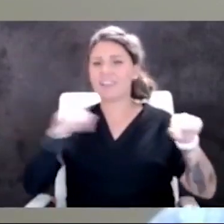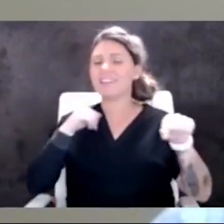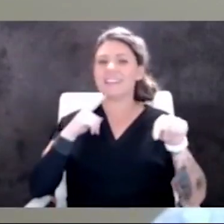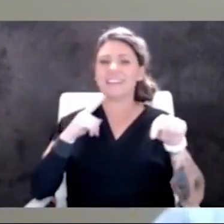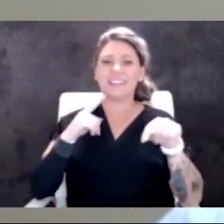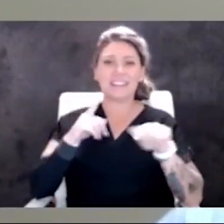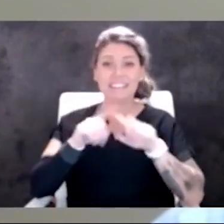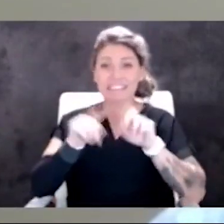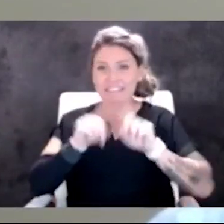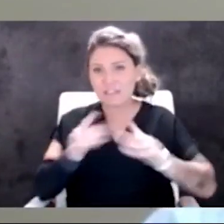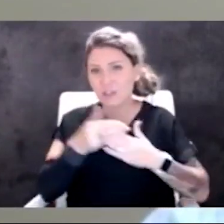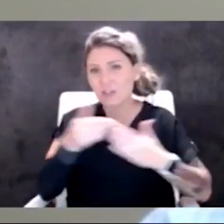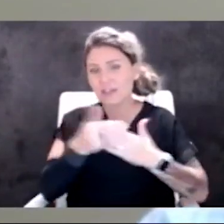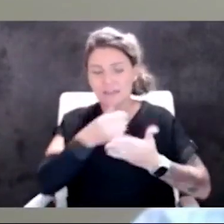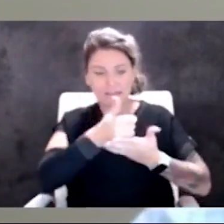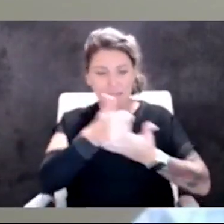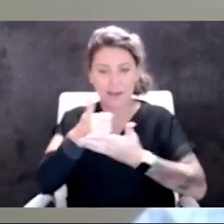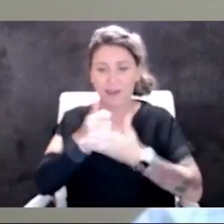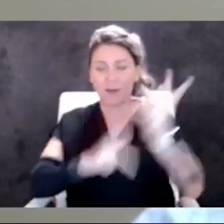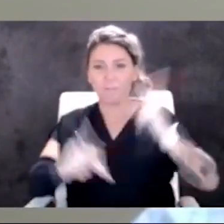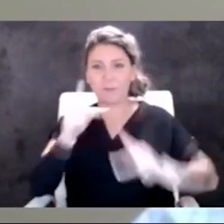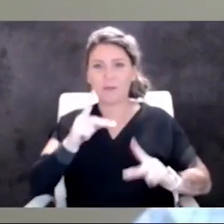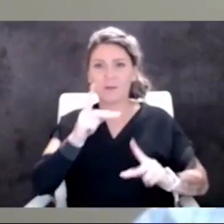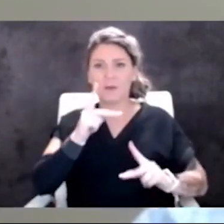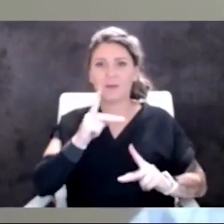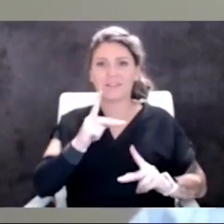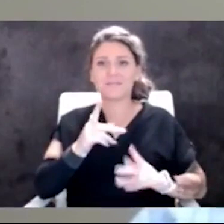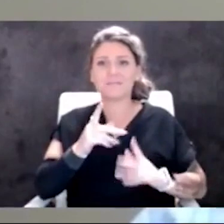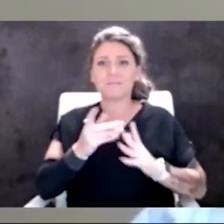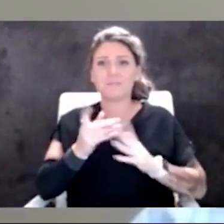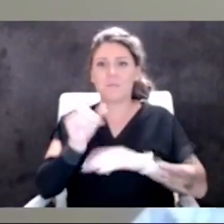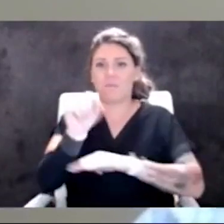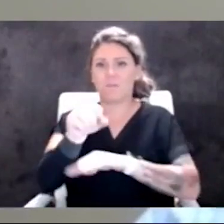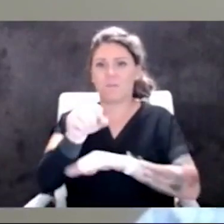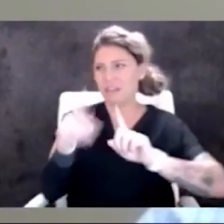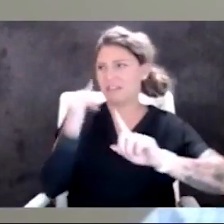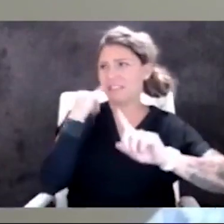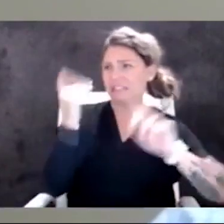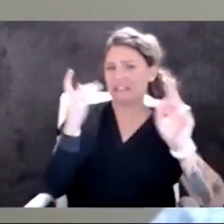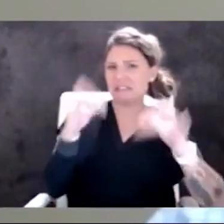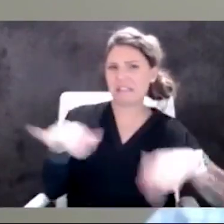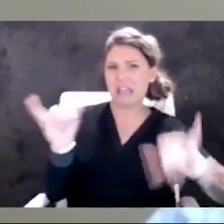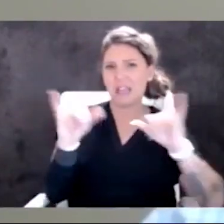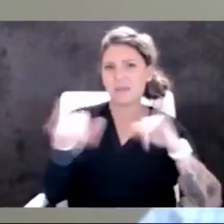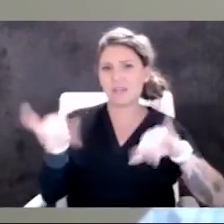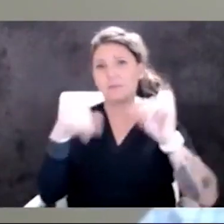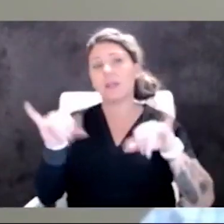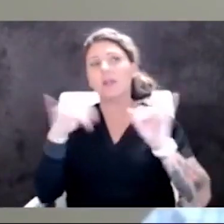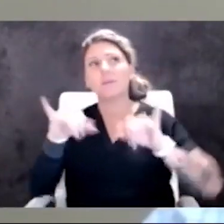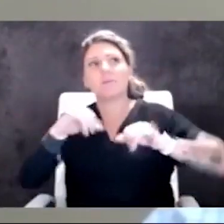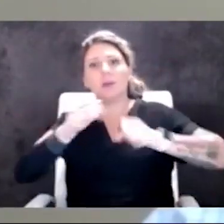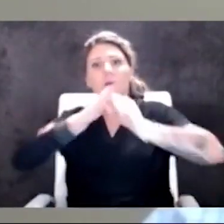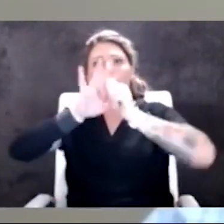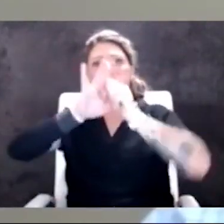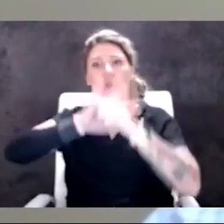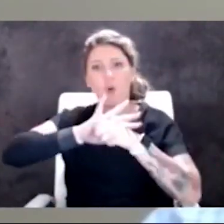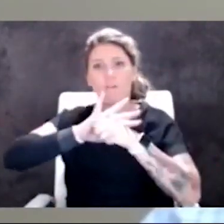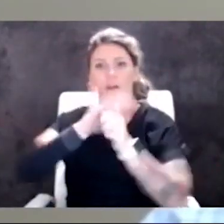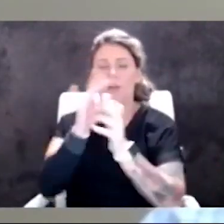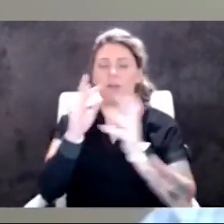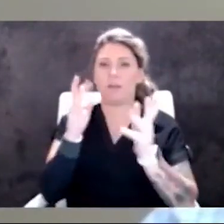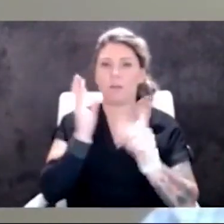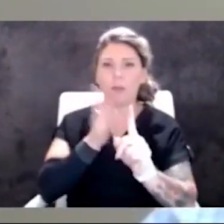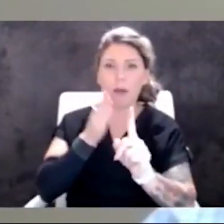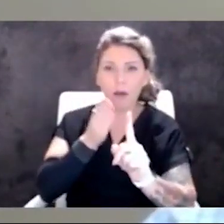and help people through those things. But when you see the same thing and it's COVID over and over, that kind of gets